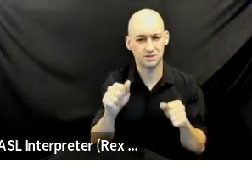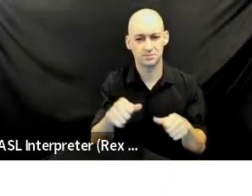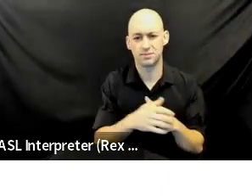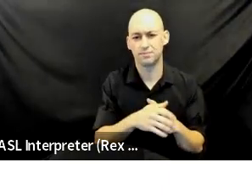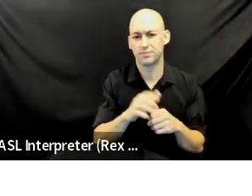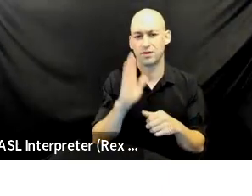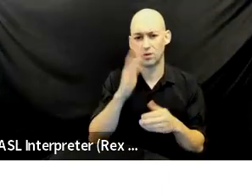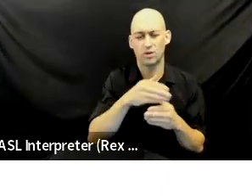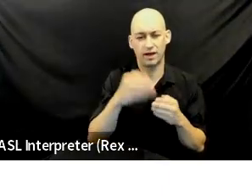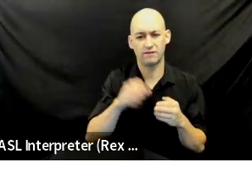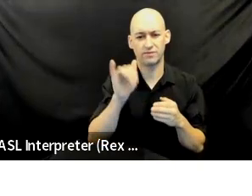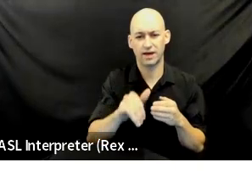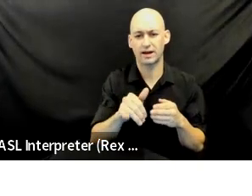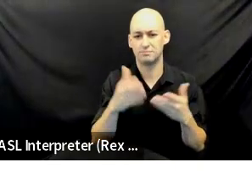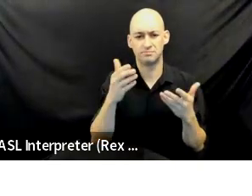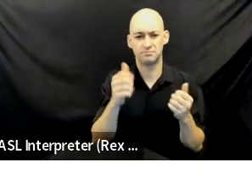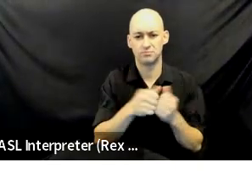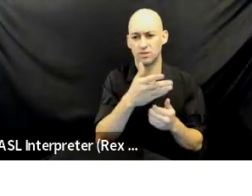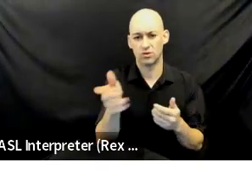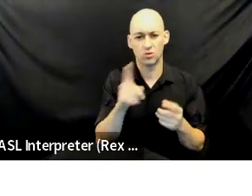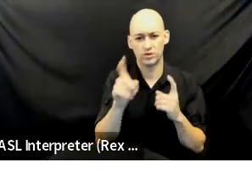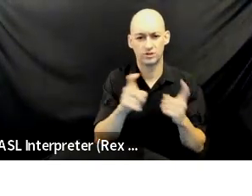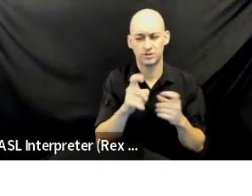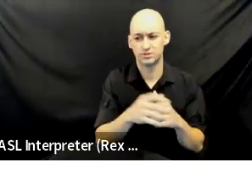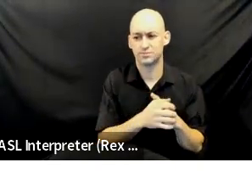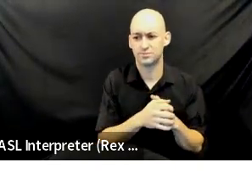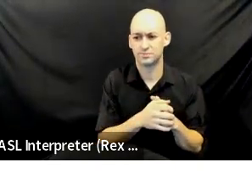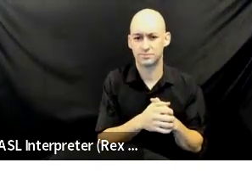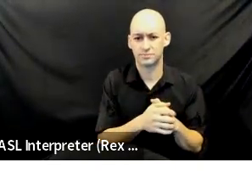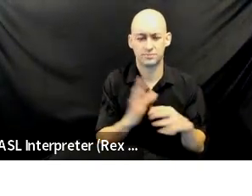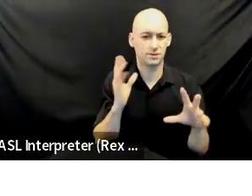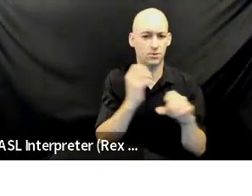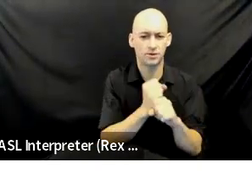that, available for any questions you may have. Just to sum up,